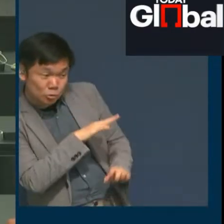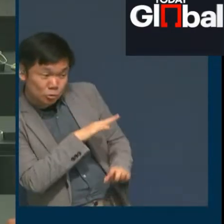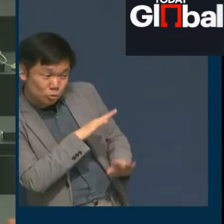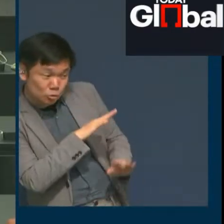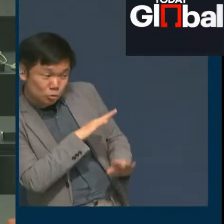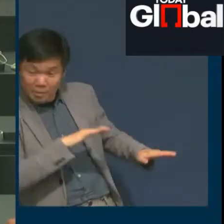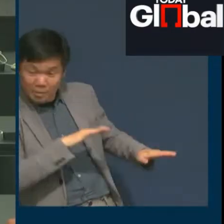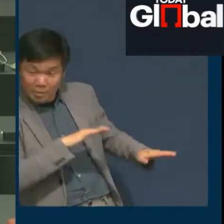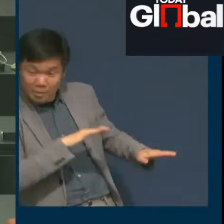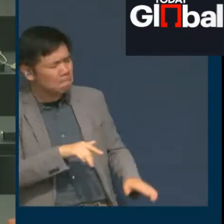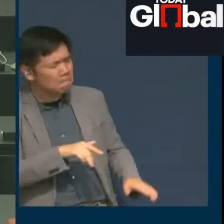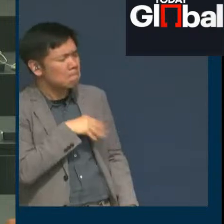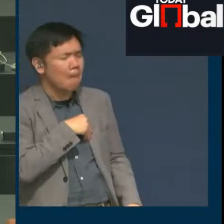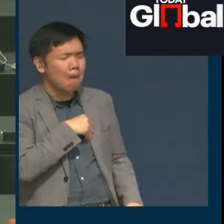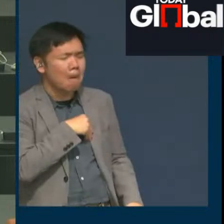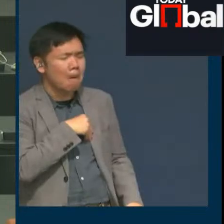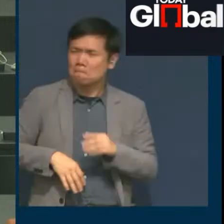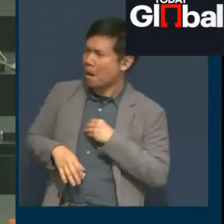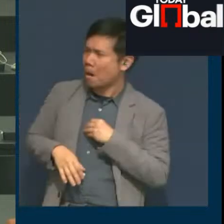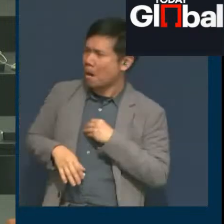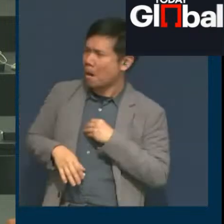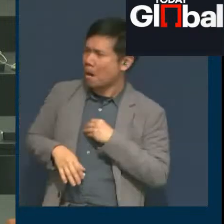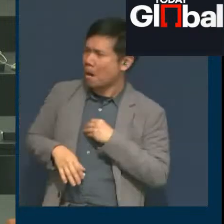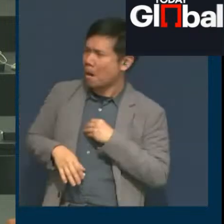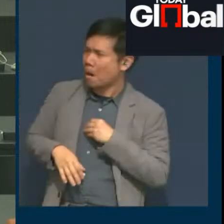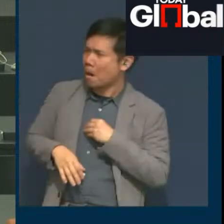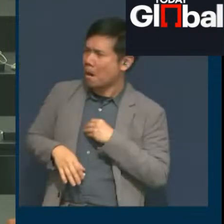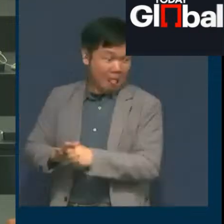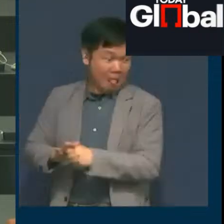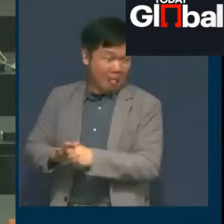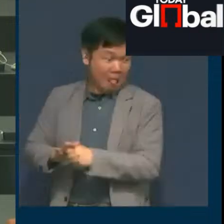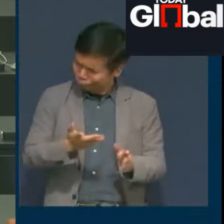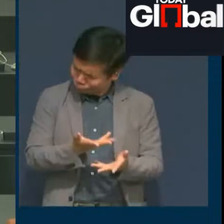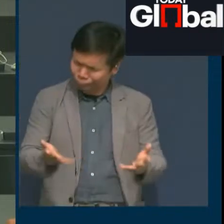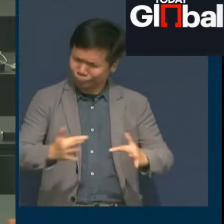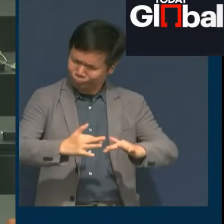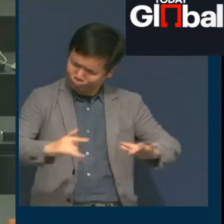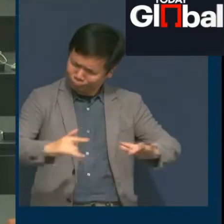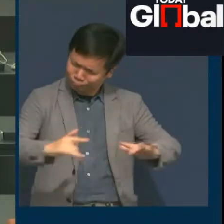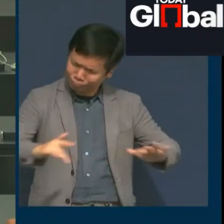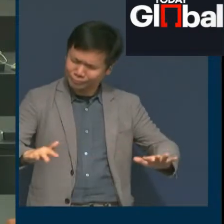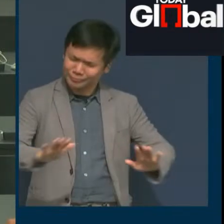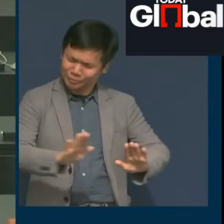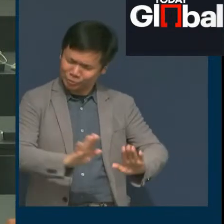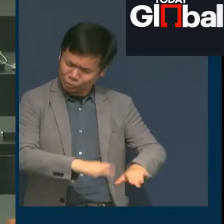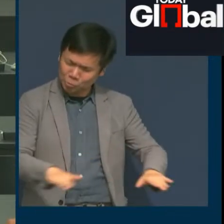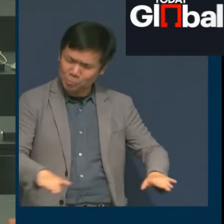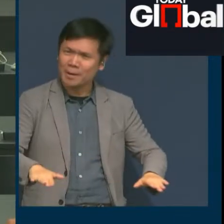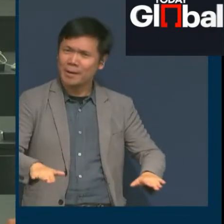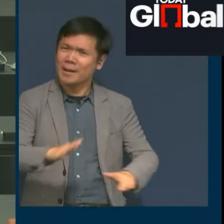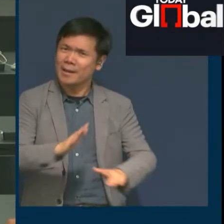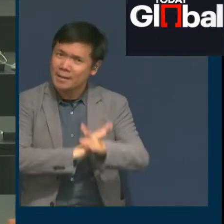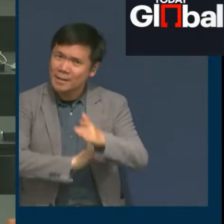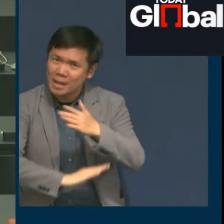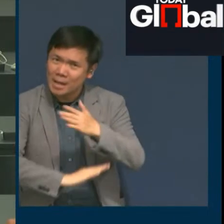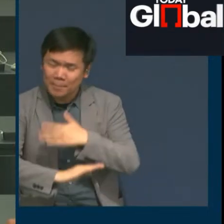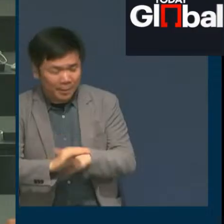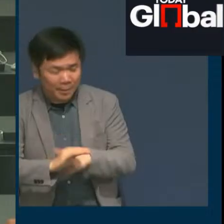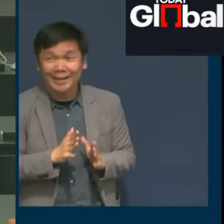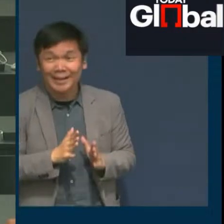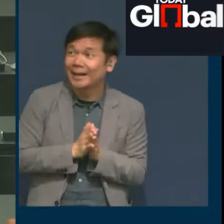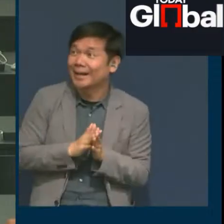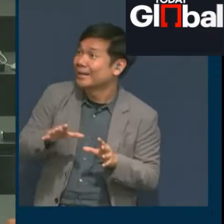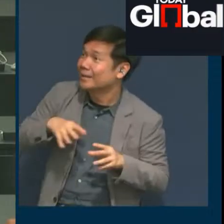These programs encourage children with disabilities to participate in different